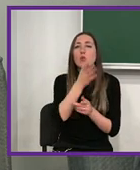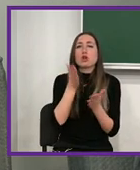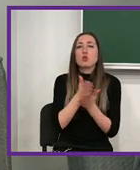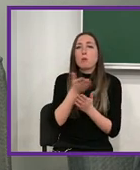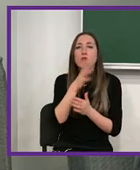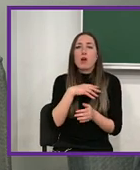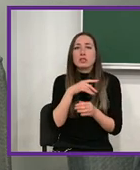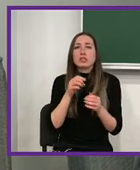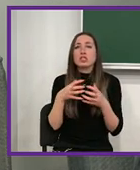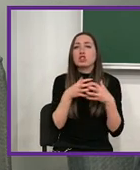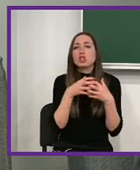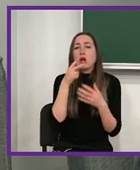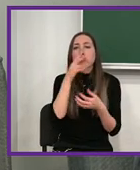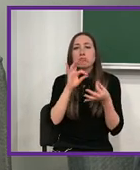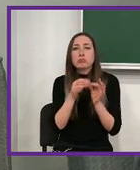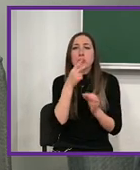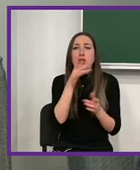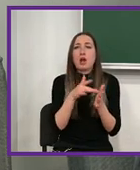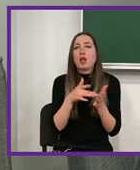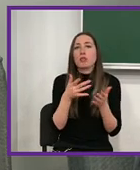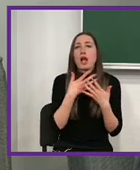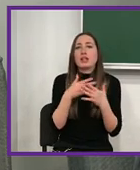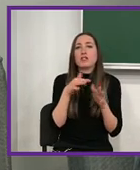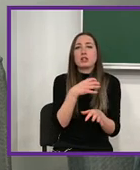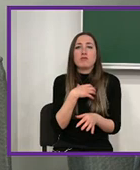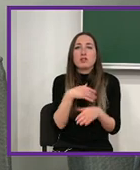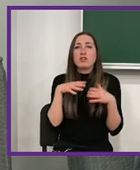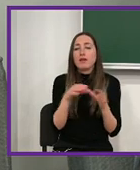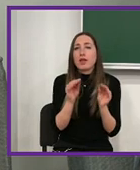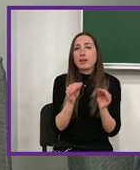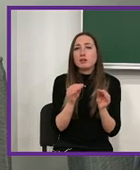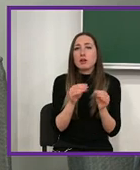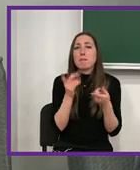type of activity should we do towards these suppliers.